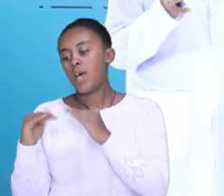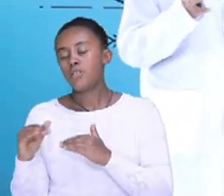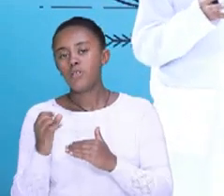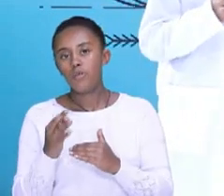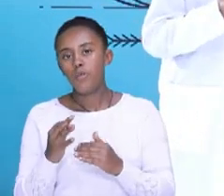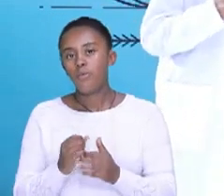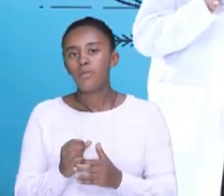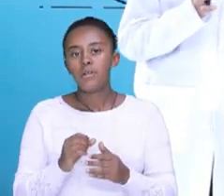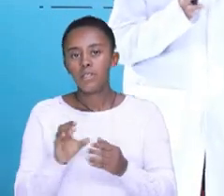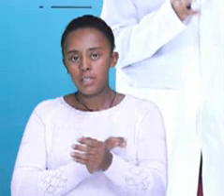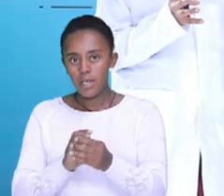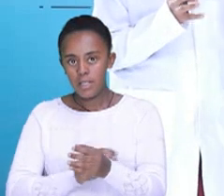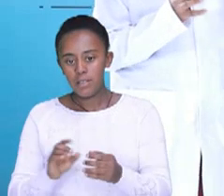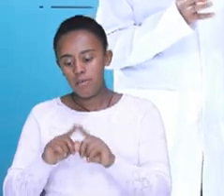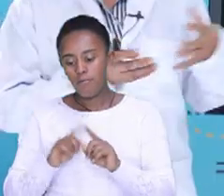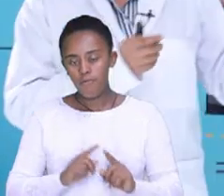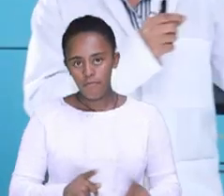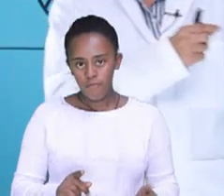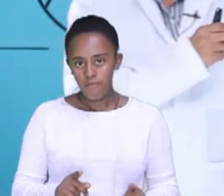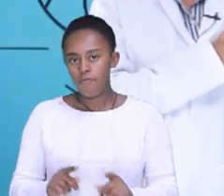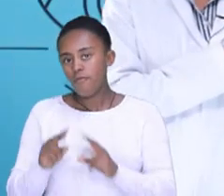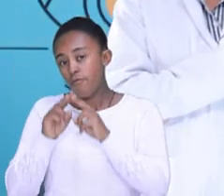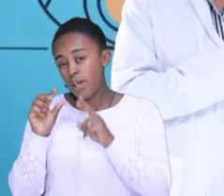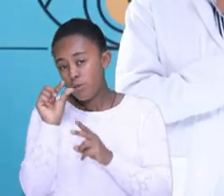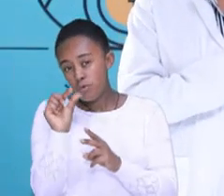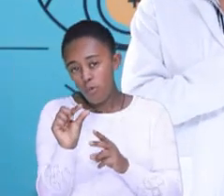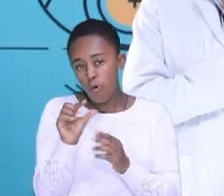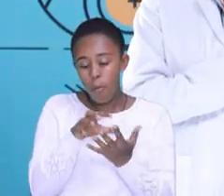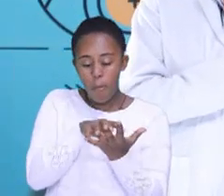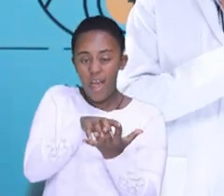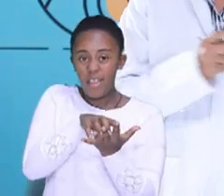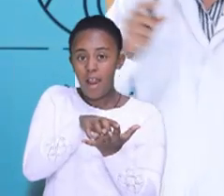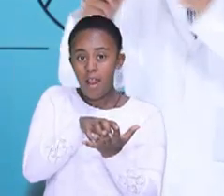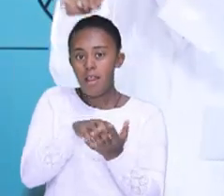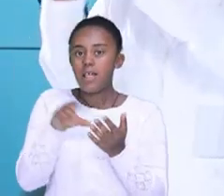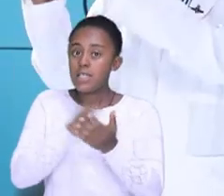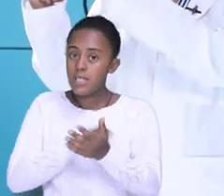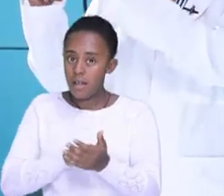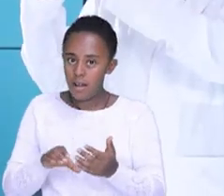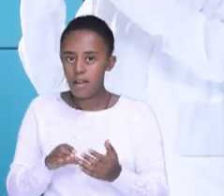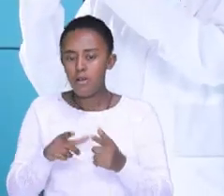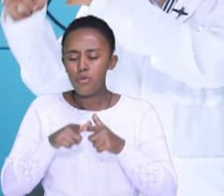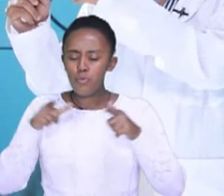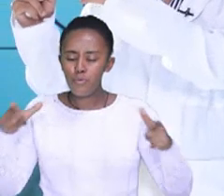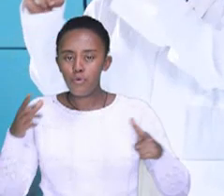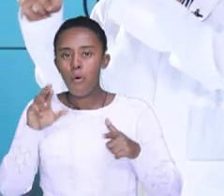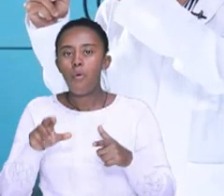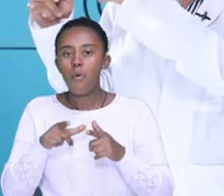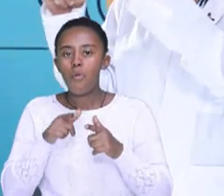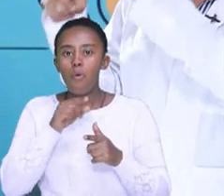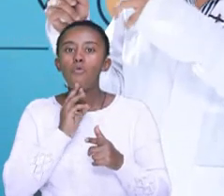cells, cell size can vary from very small bacterial cell to huge or